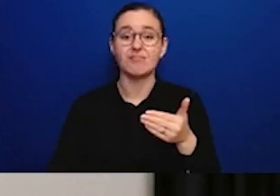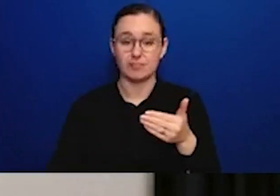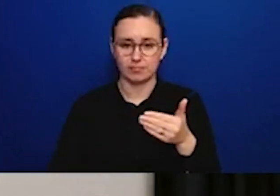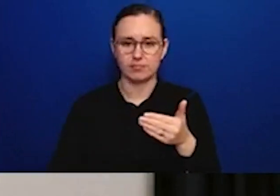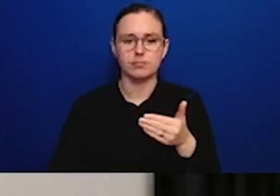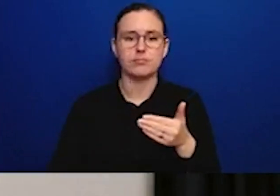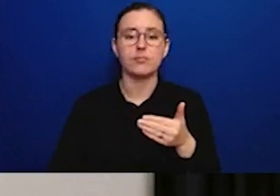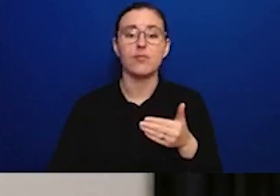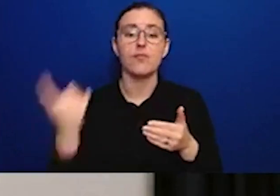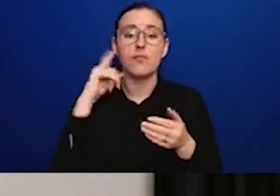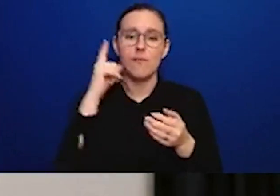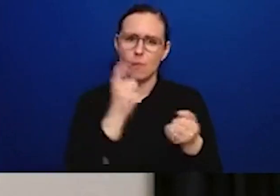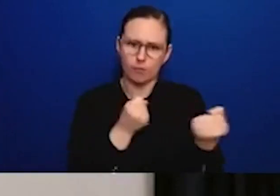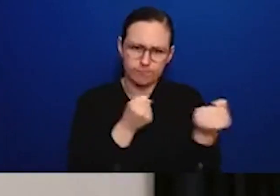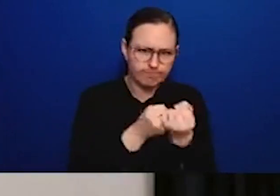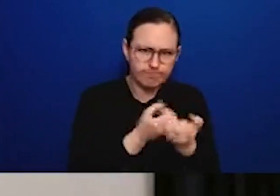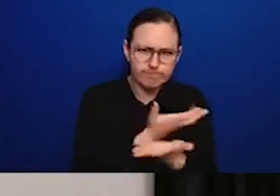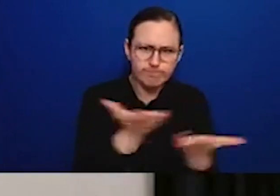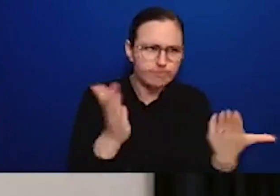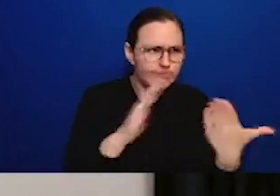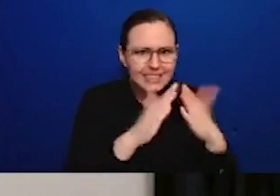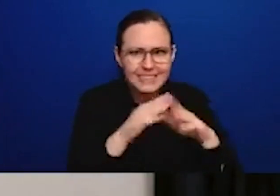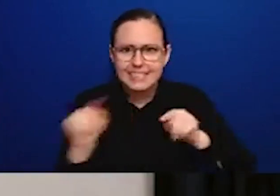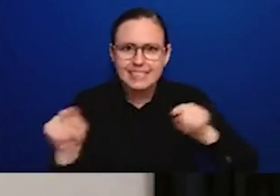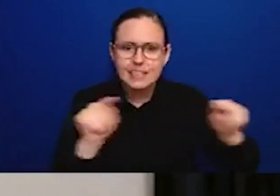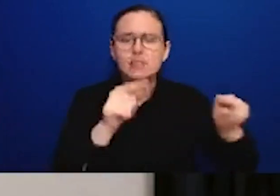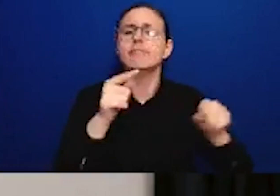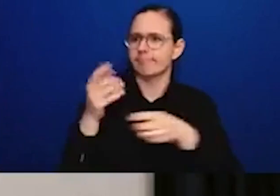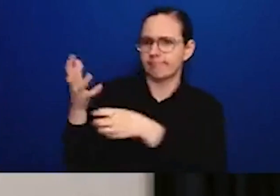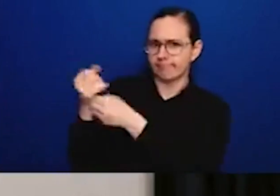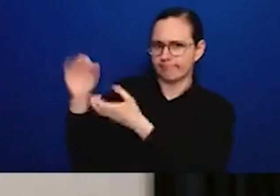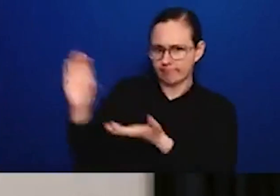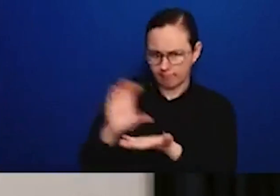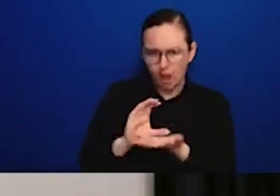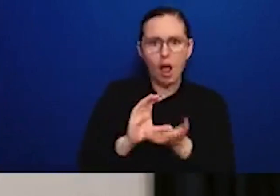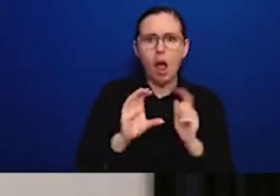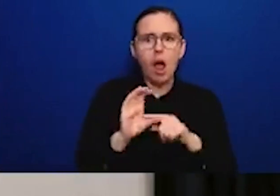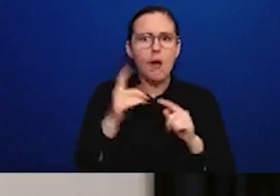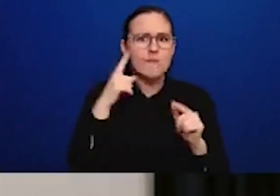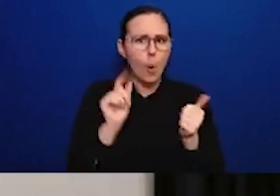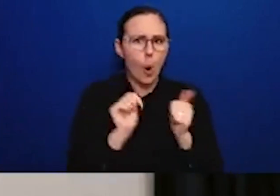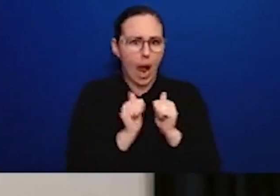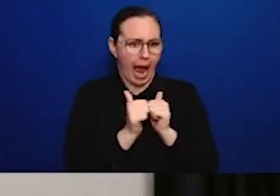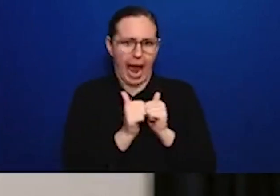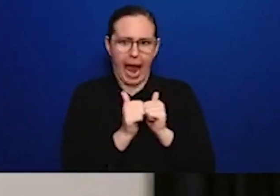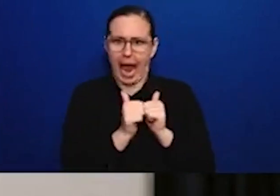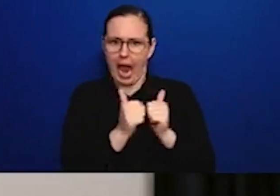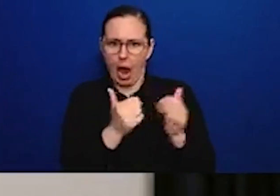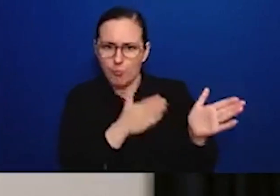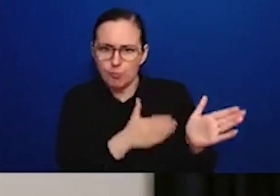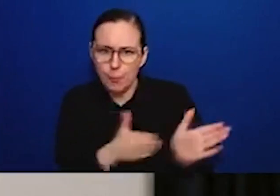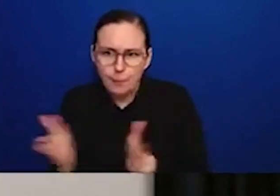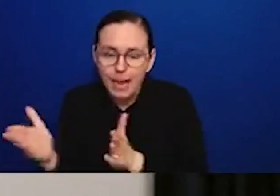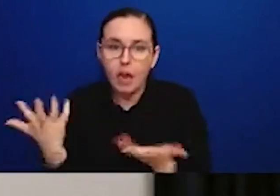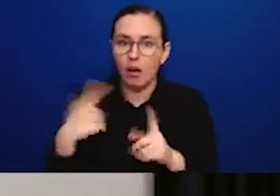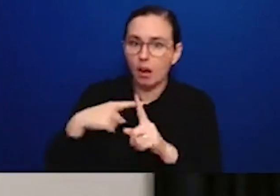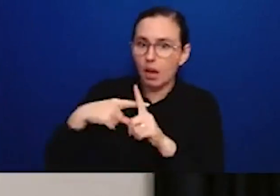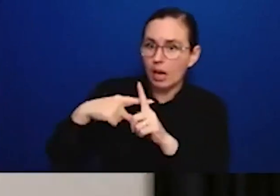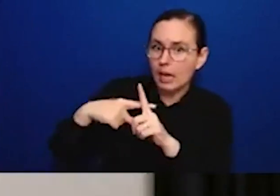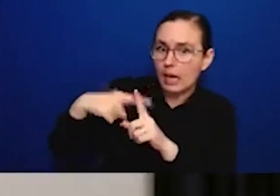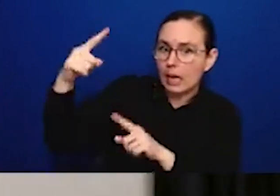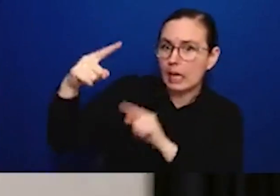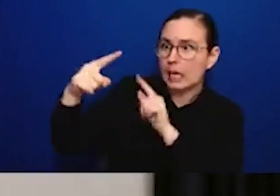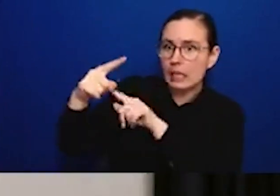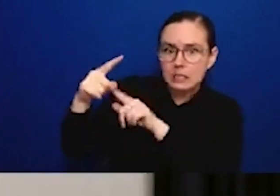knowledge of the risks associated with extreme heat and how these risks will change over time, and to develop effective response plans and